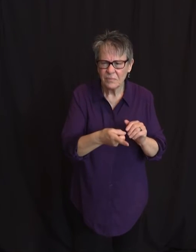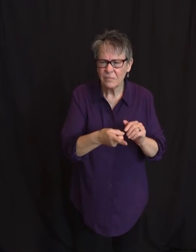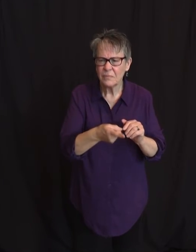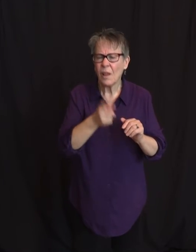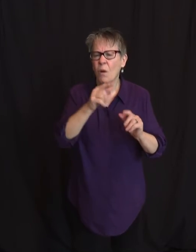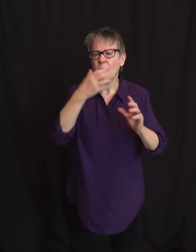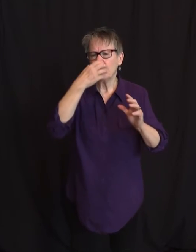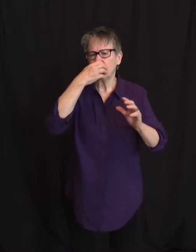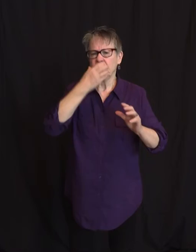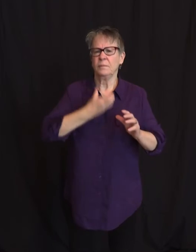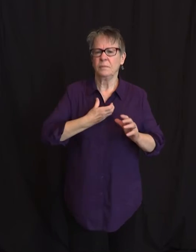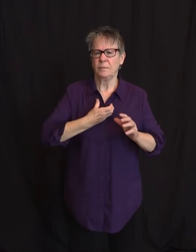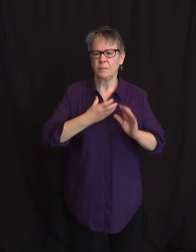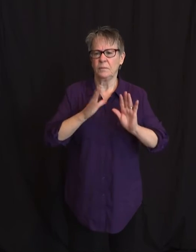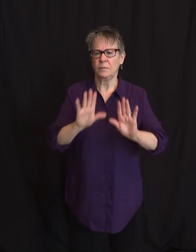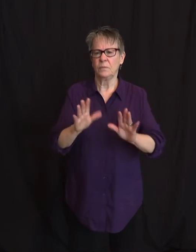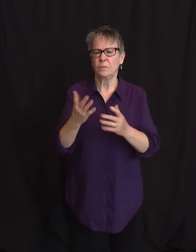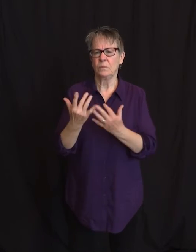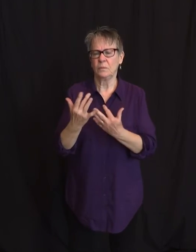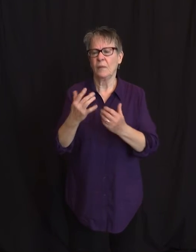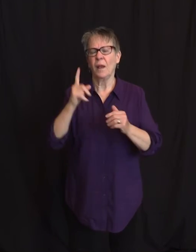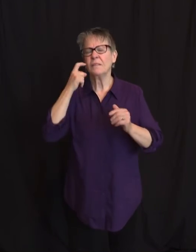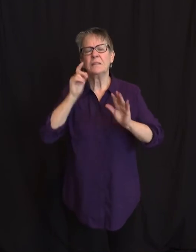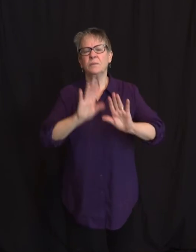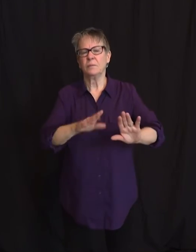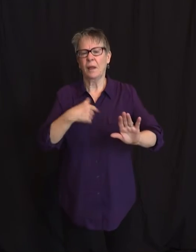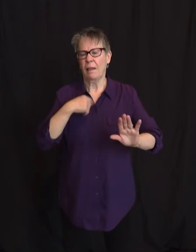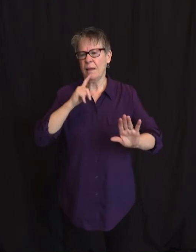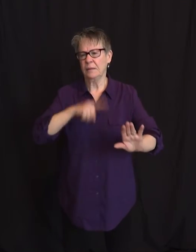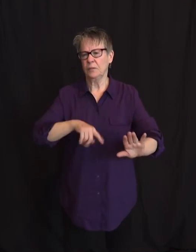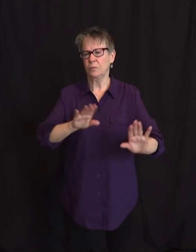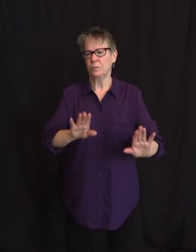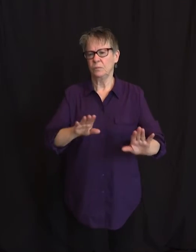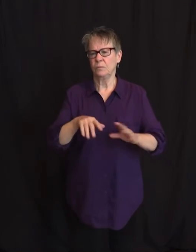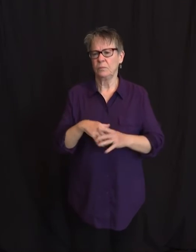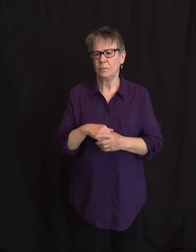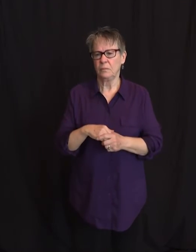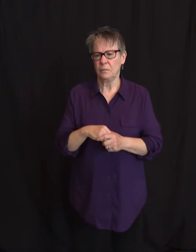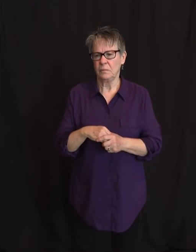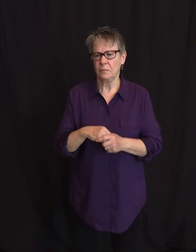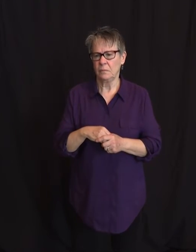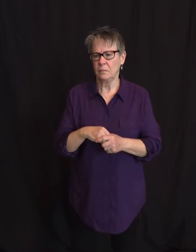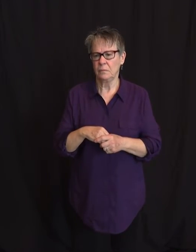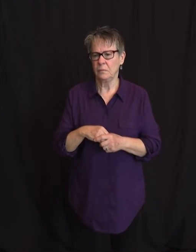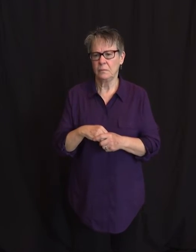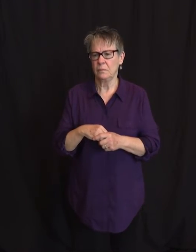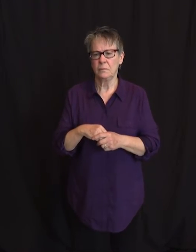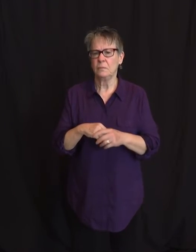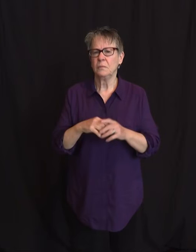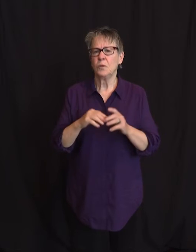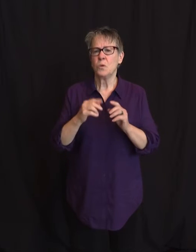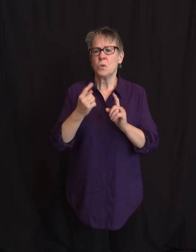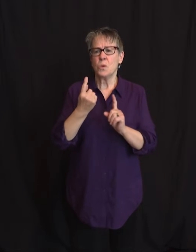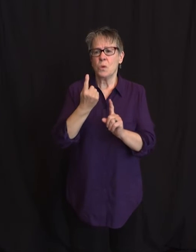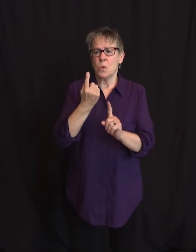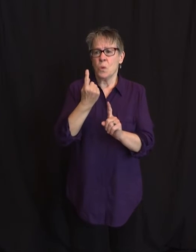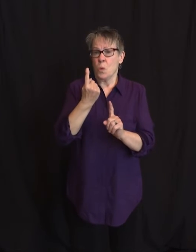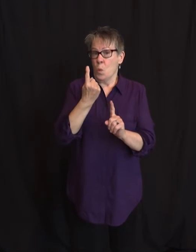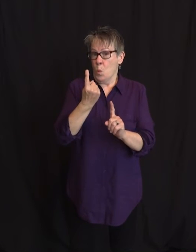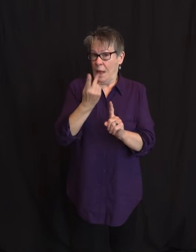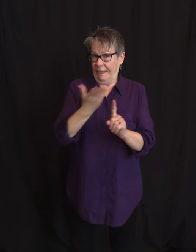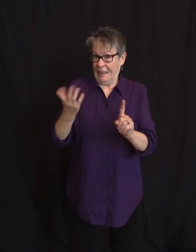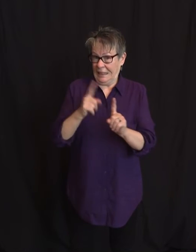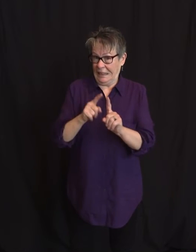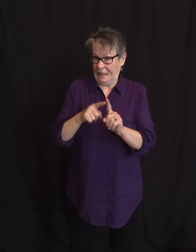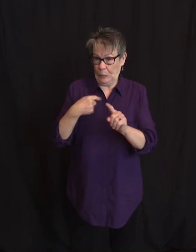reliable trend line, even though we like it when it flattens, is this one, the positive test